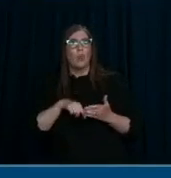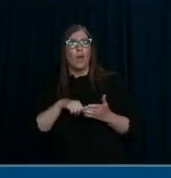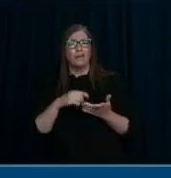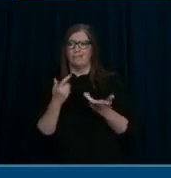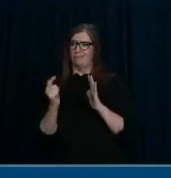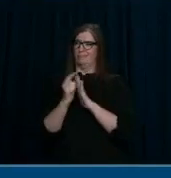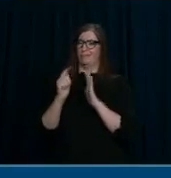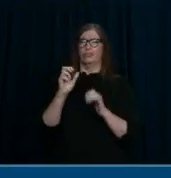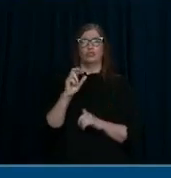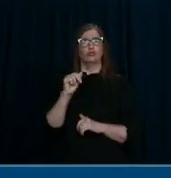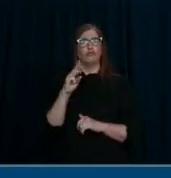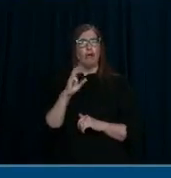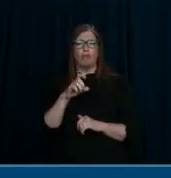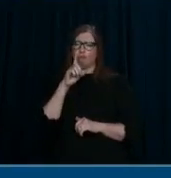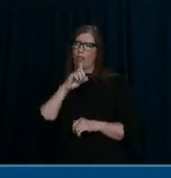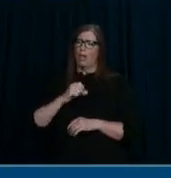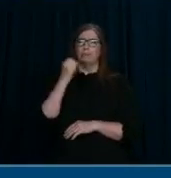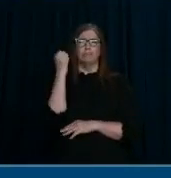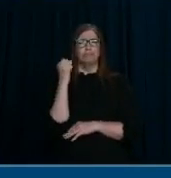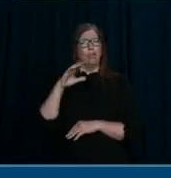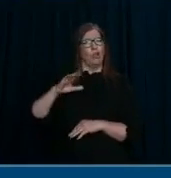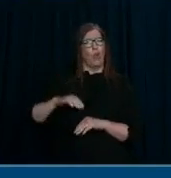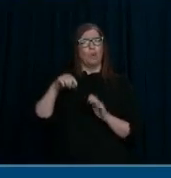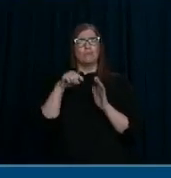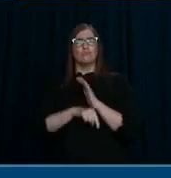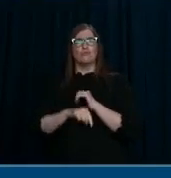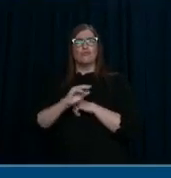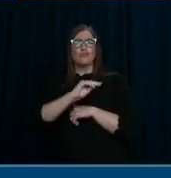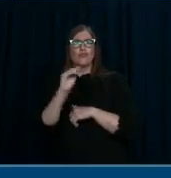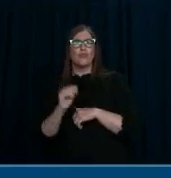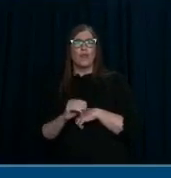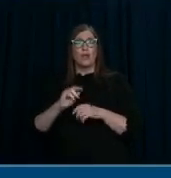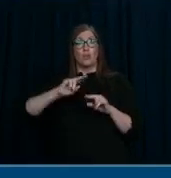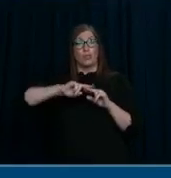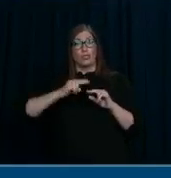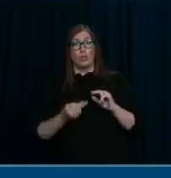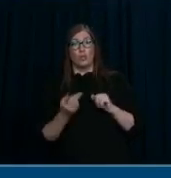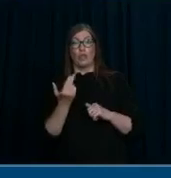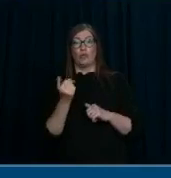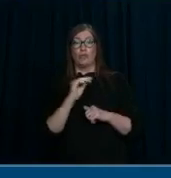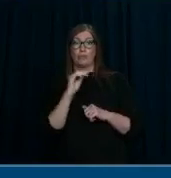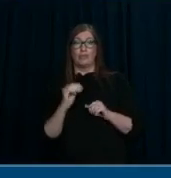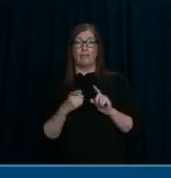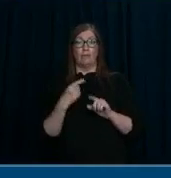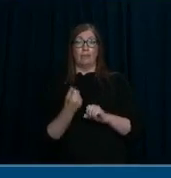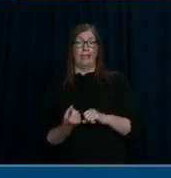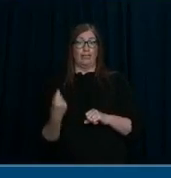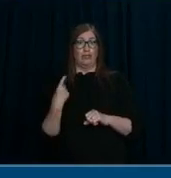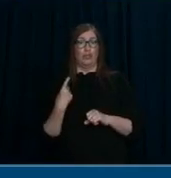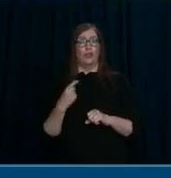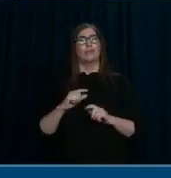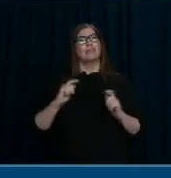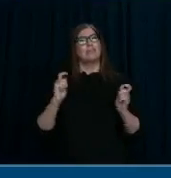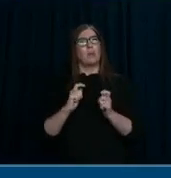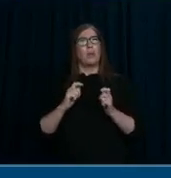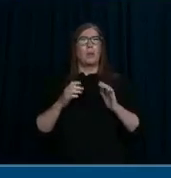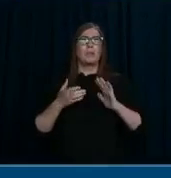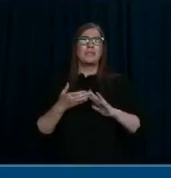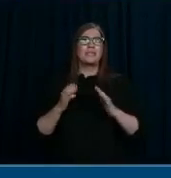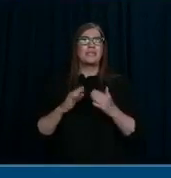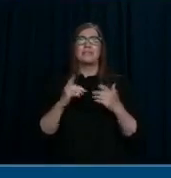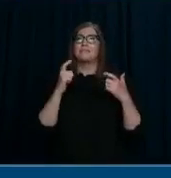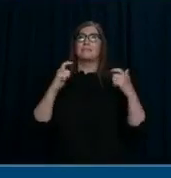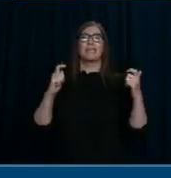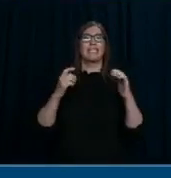at historic lows. The murder rate went down 13% from last year. In small cities and in